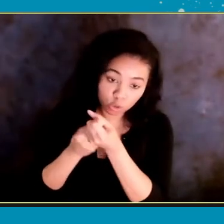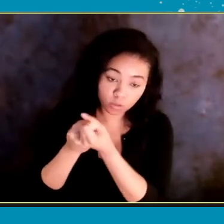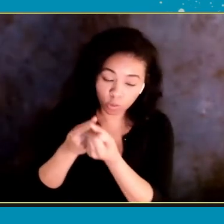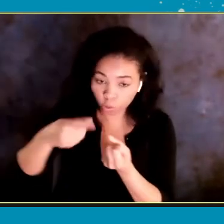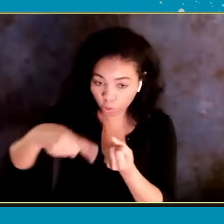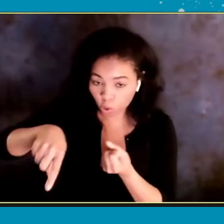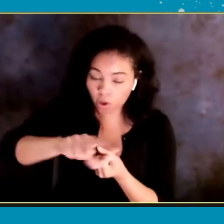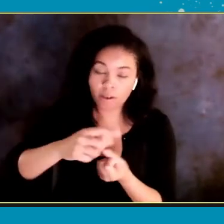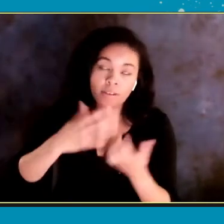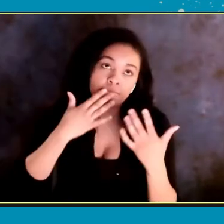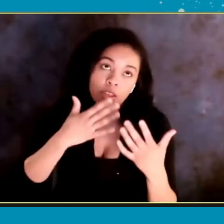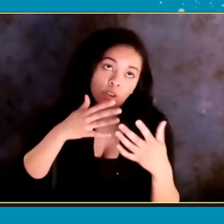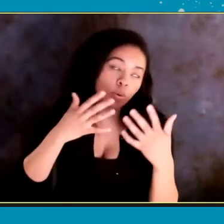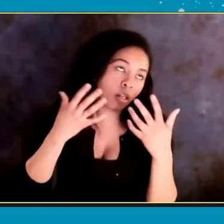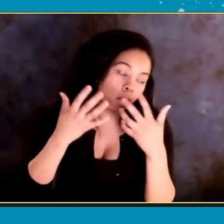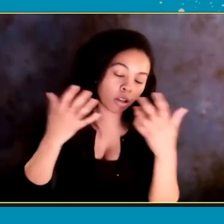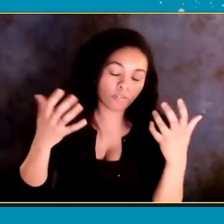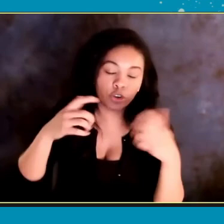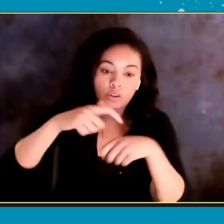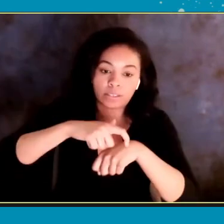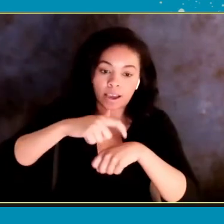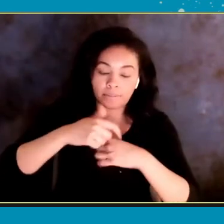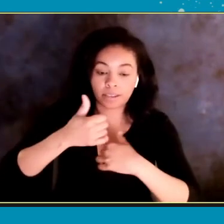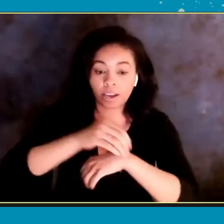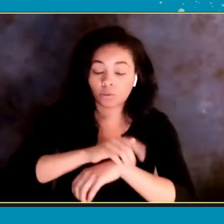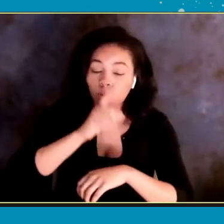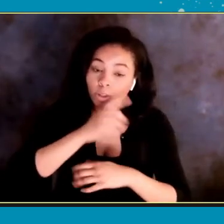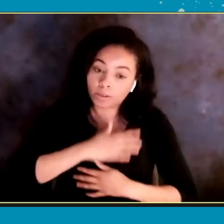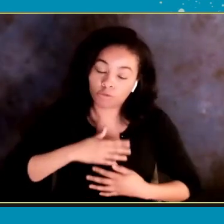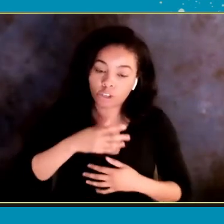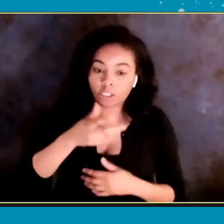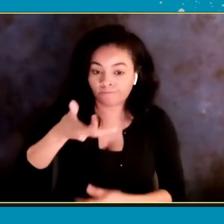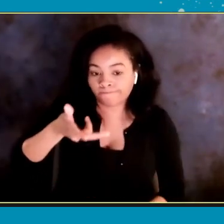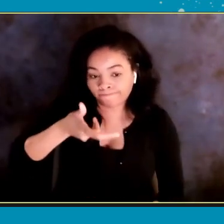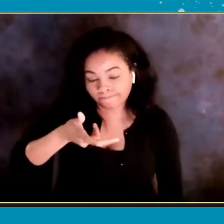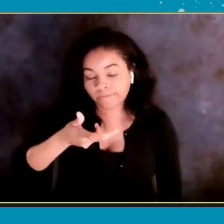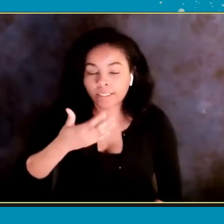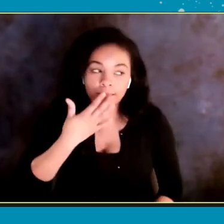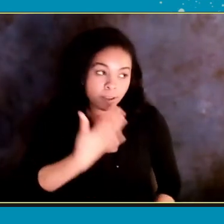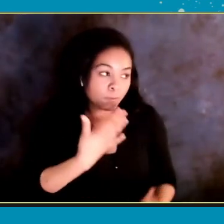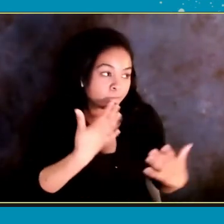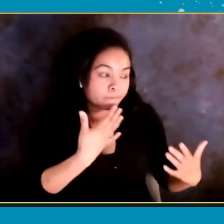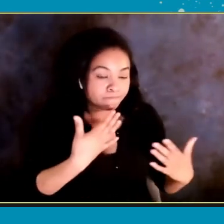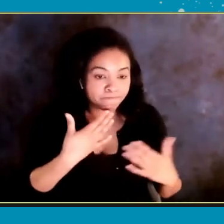time tonight. We truly appreciate you. Thank you all. Thank you.